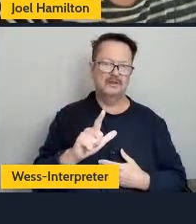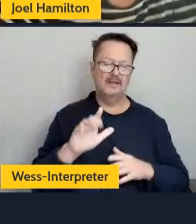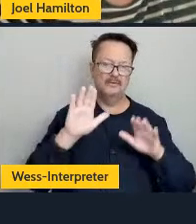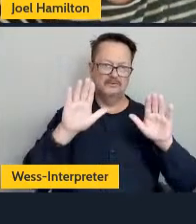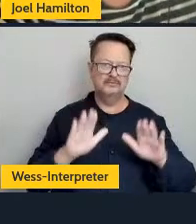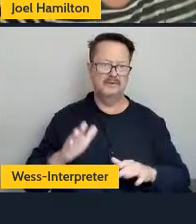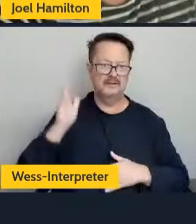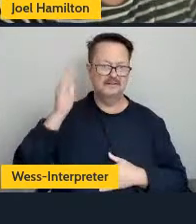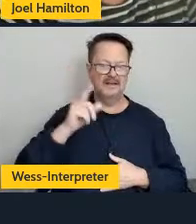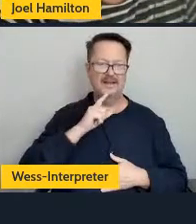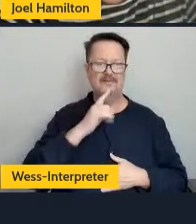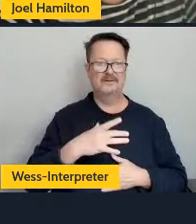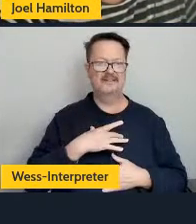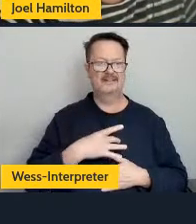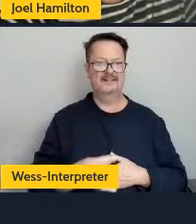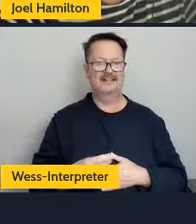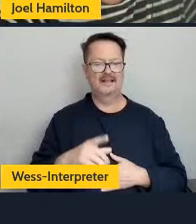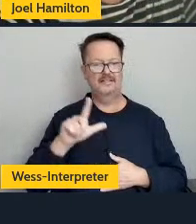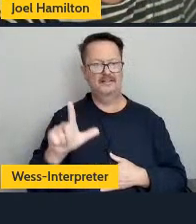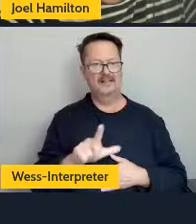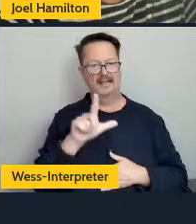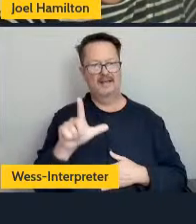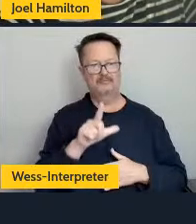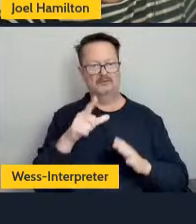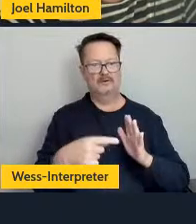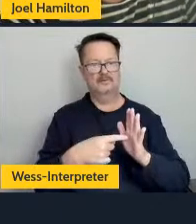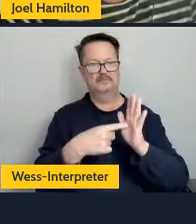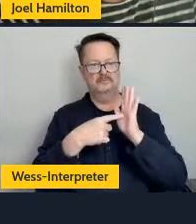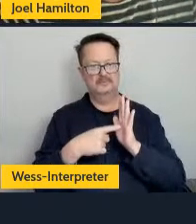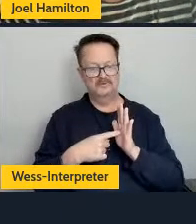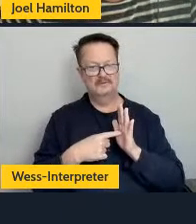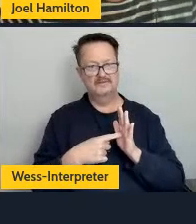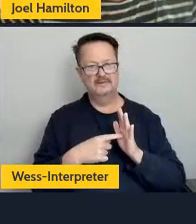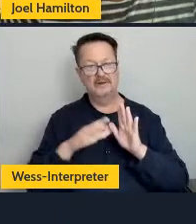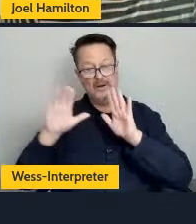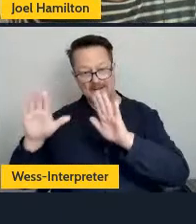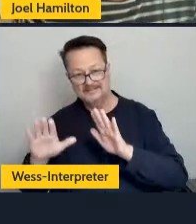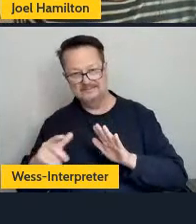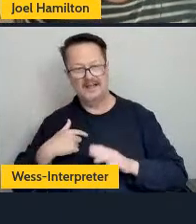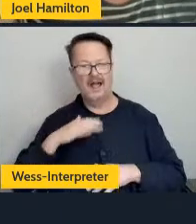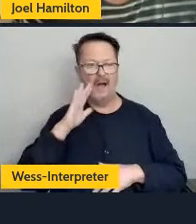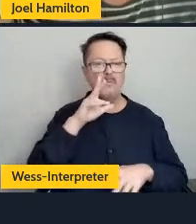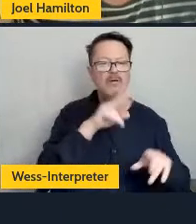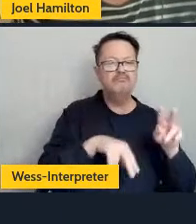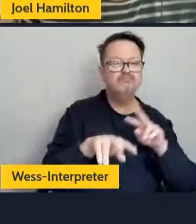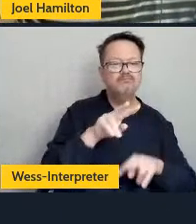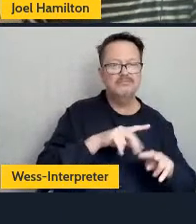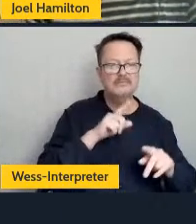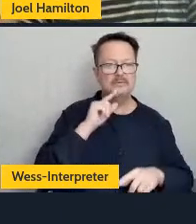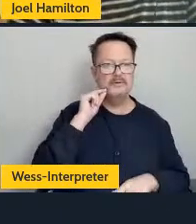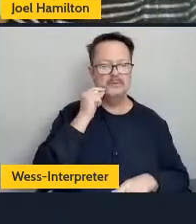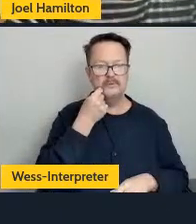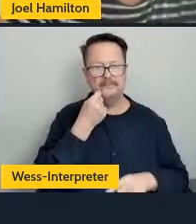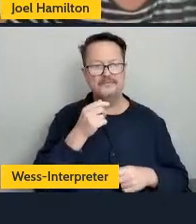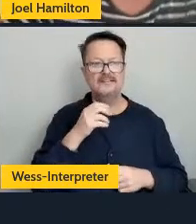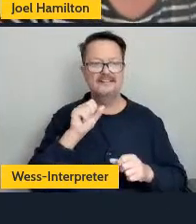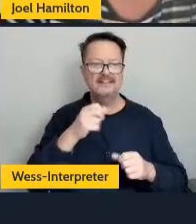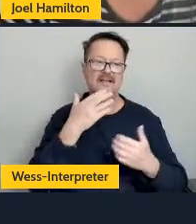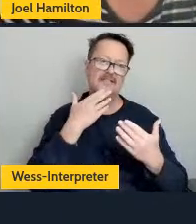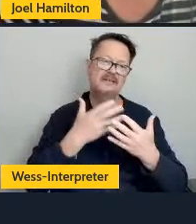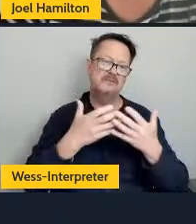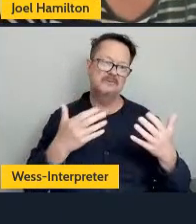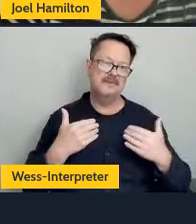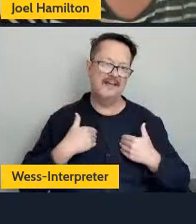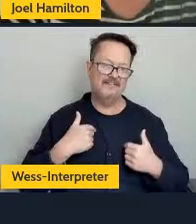I really like this library that you show us. I will explore it. It sounds fantastic. Cool. Yes. Yeah, thanks so much for having me,